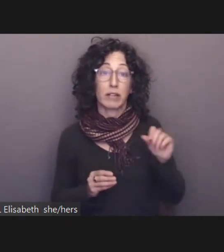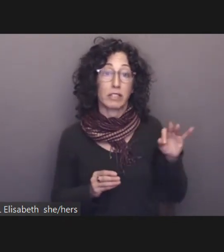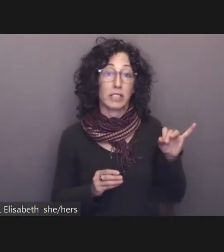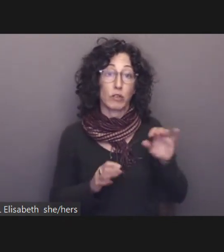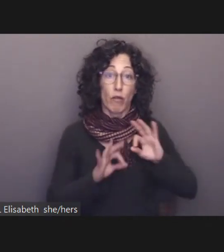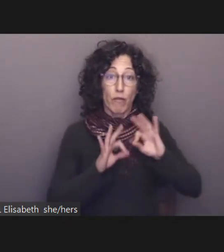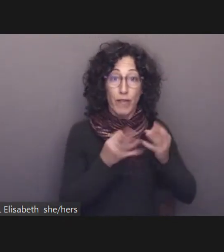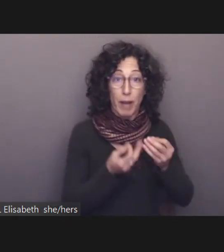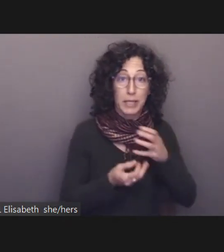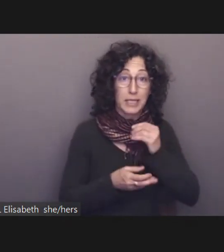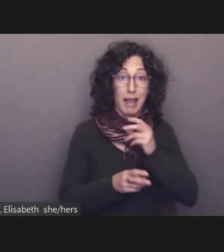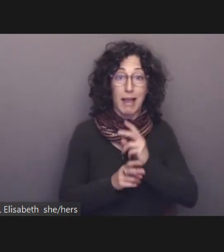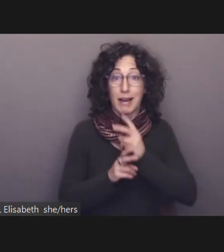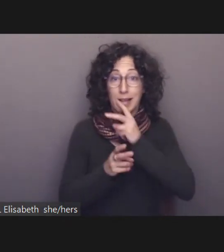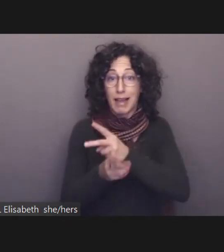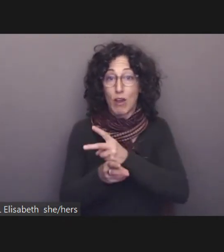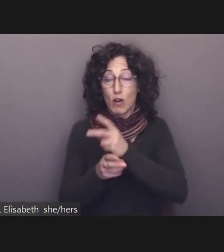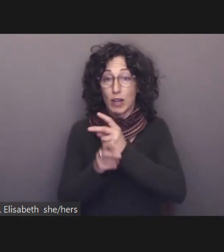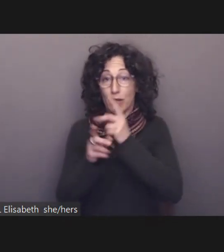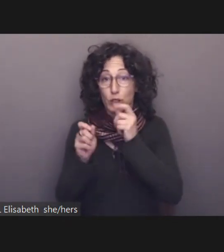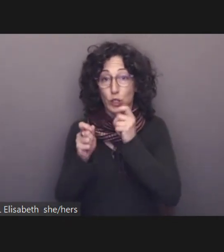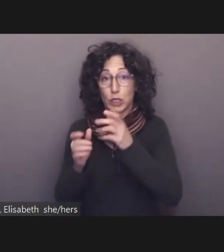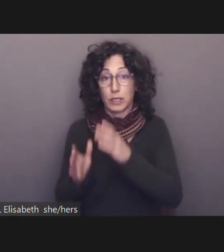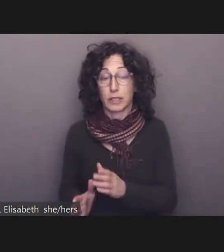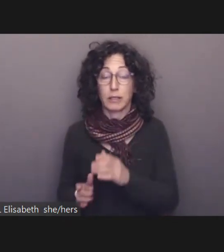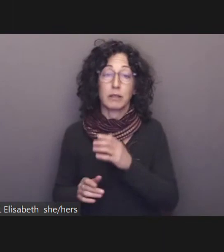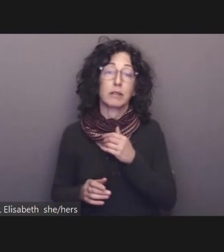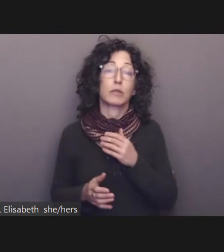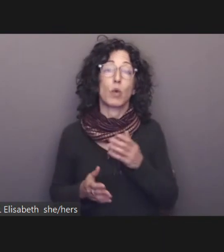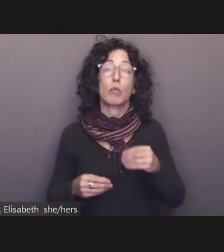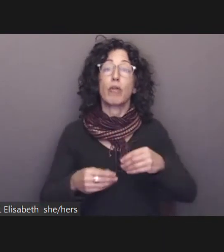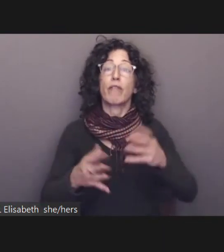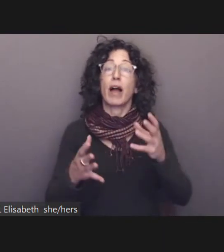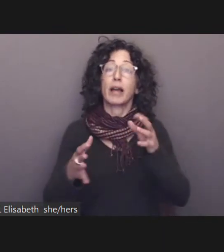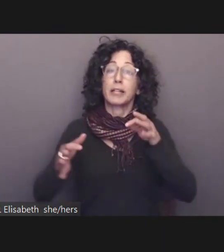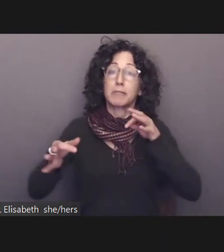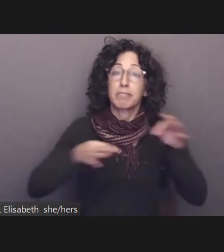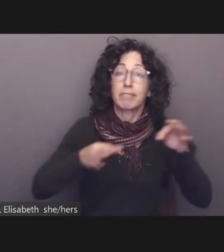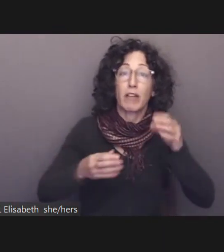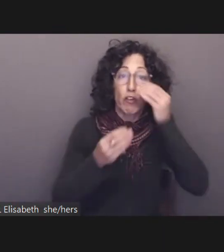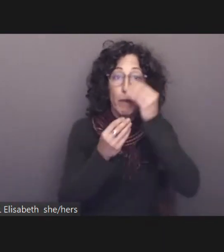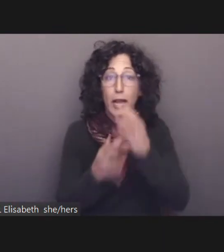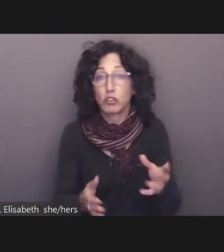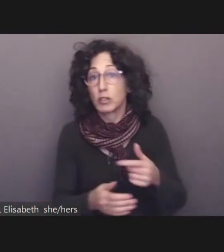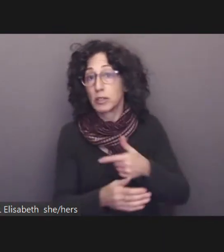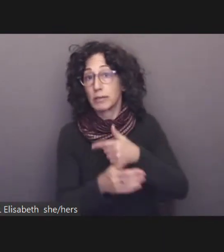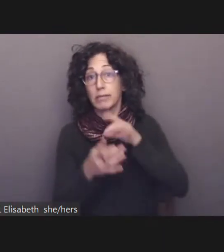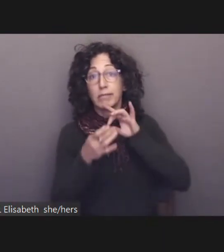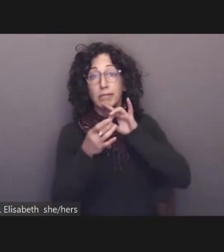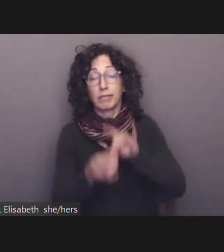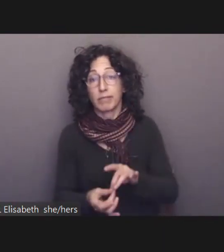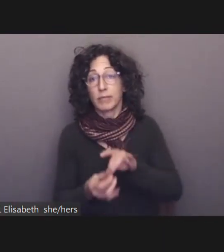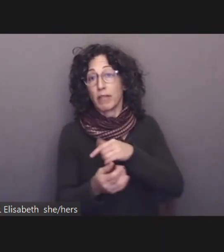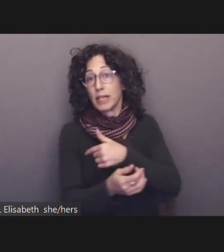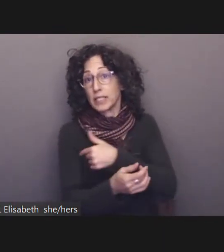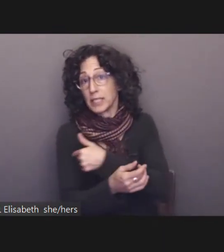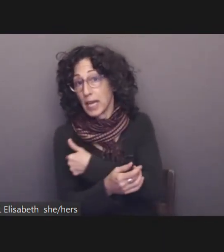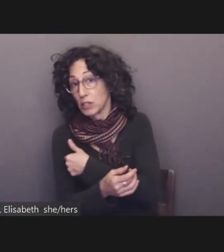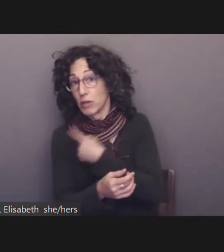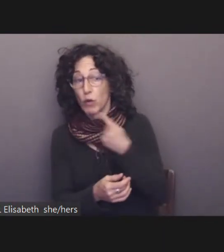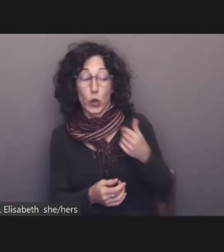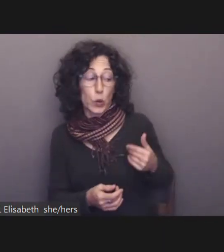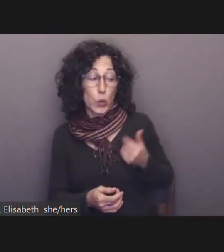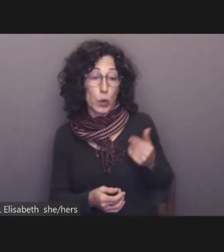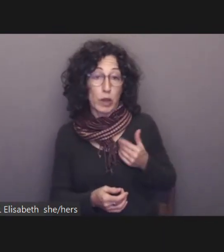caregivers to provide information and answer questions about vaccinations for youth and family members in San